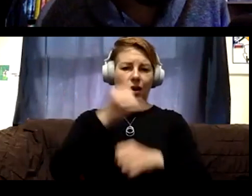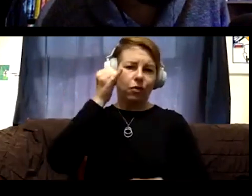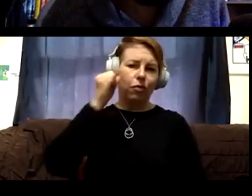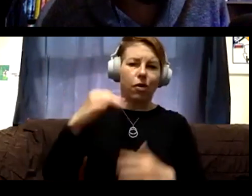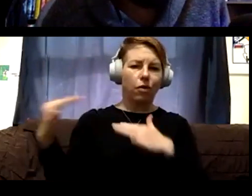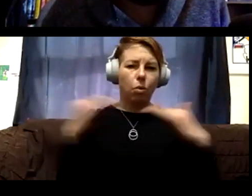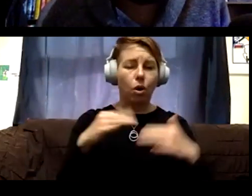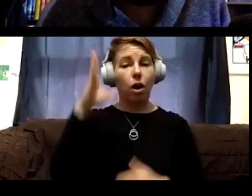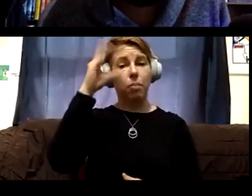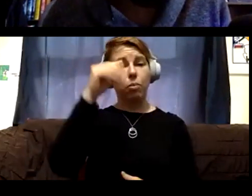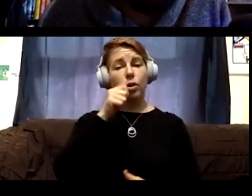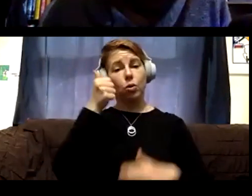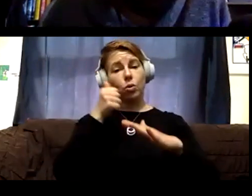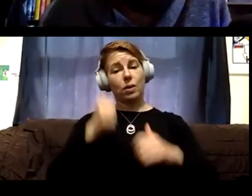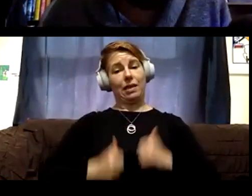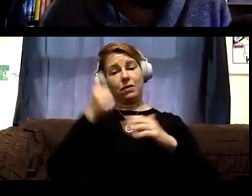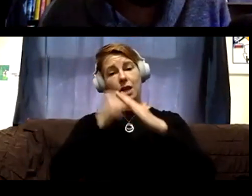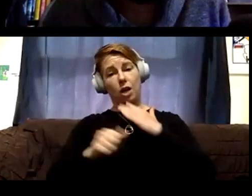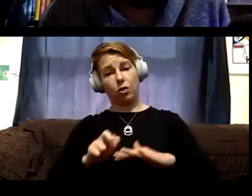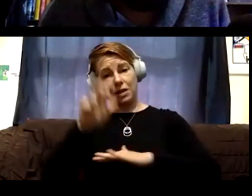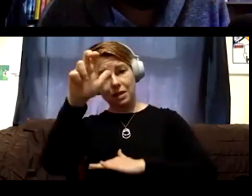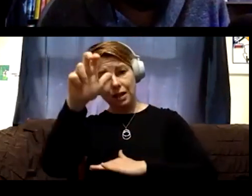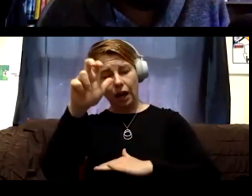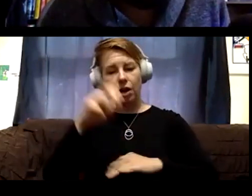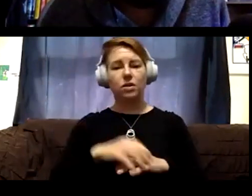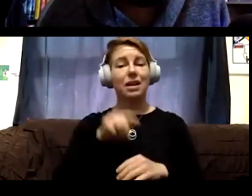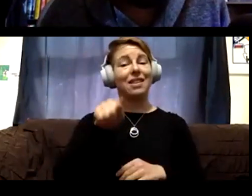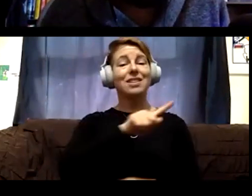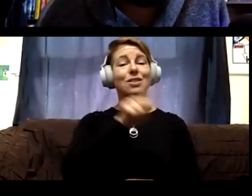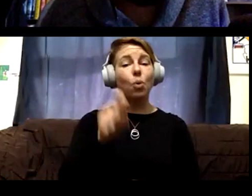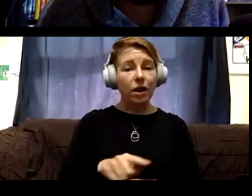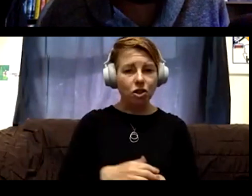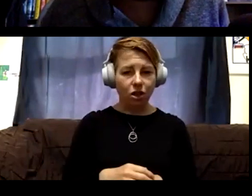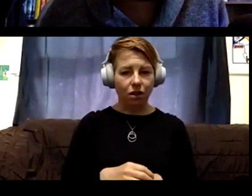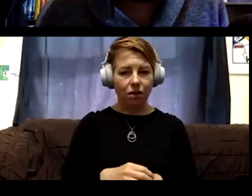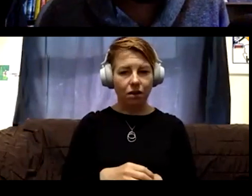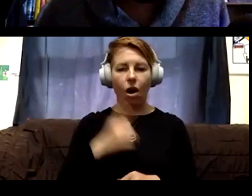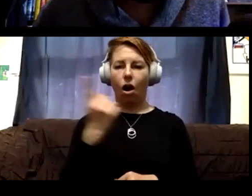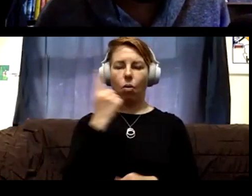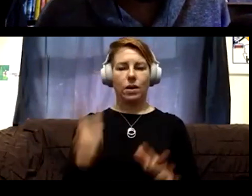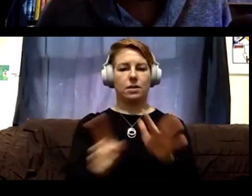a reanimated monster, this question, or some version of it, announces itself.